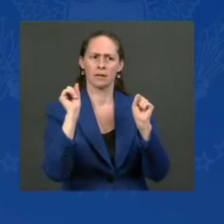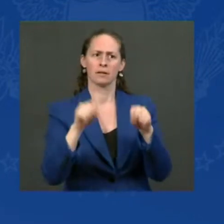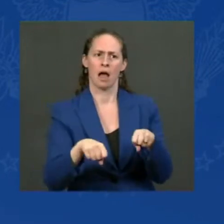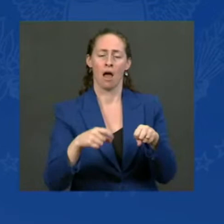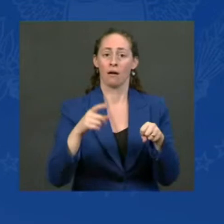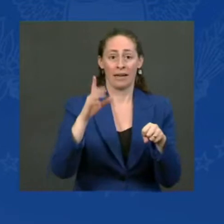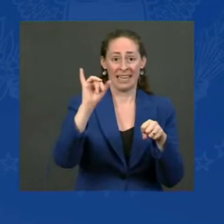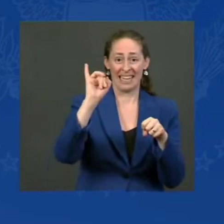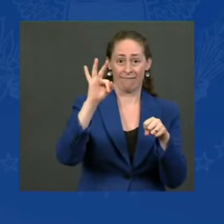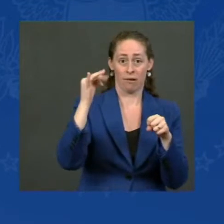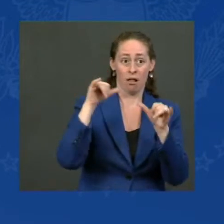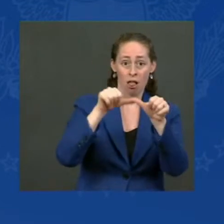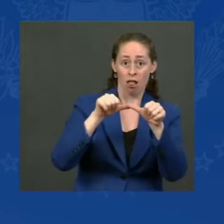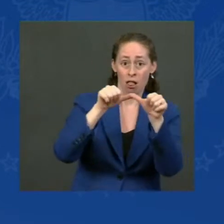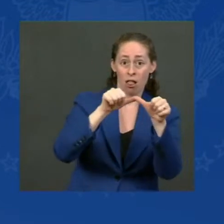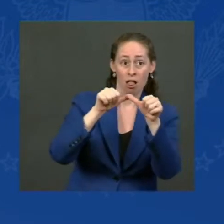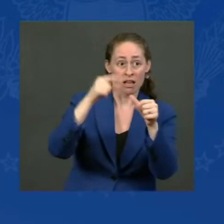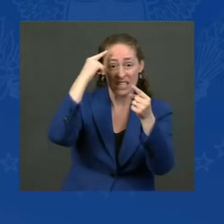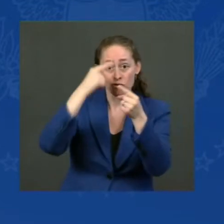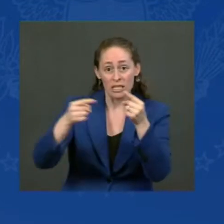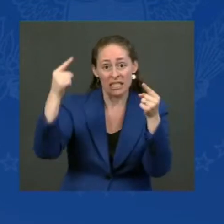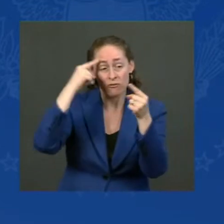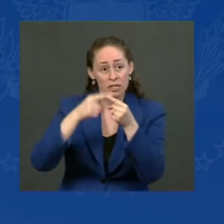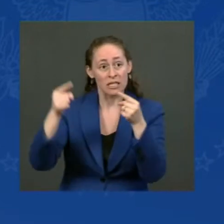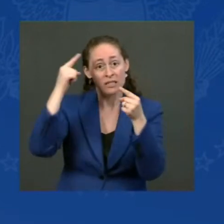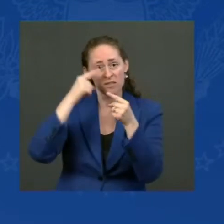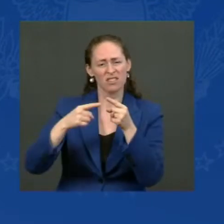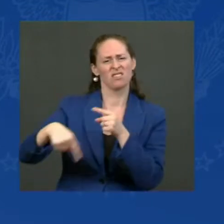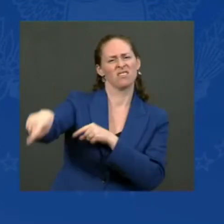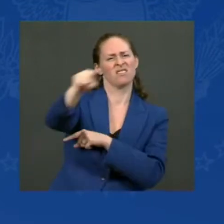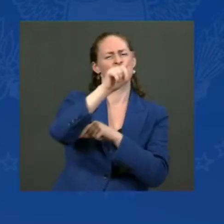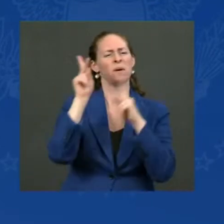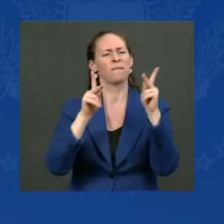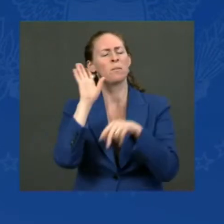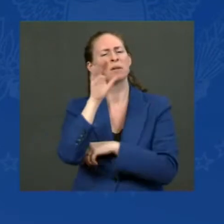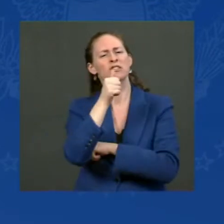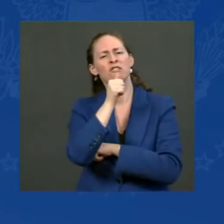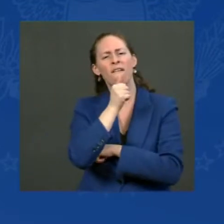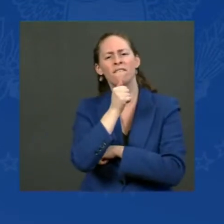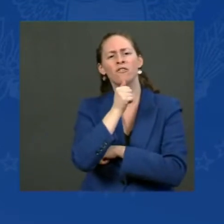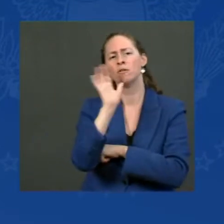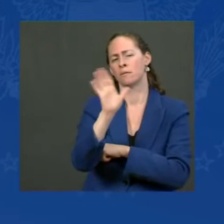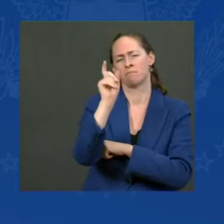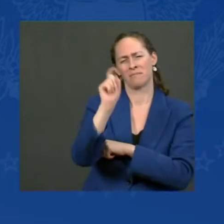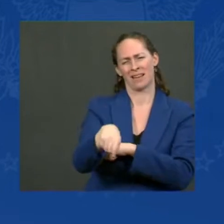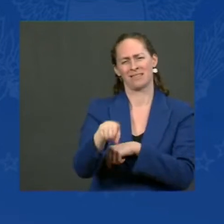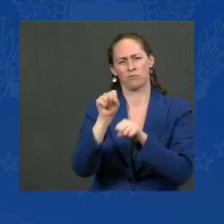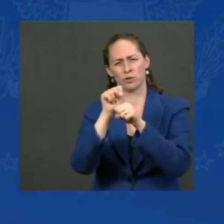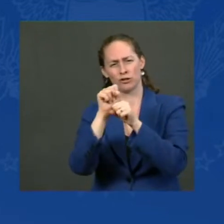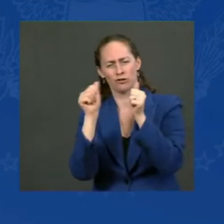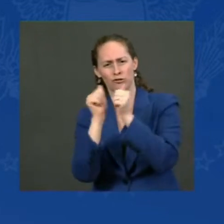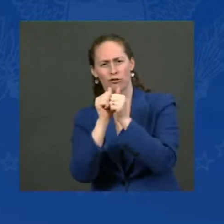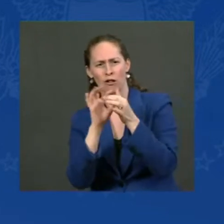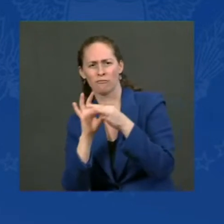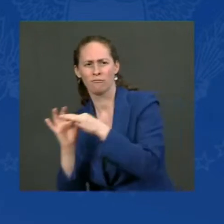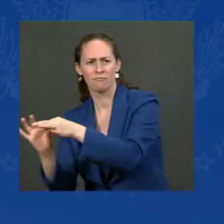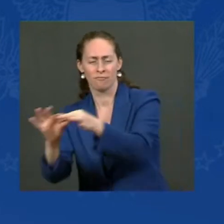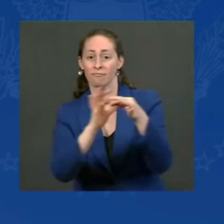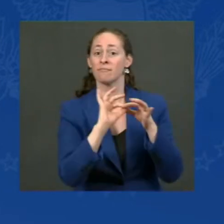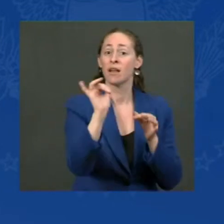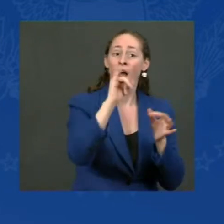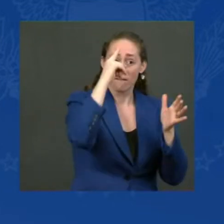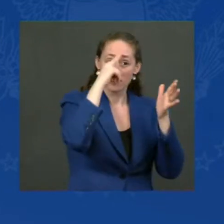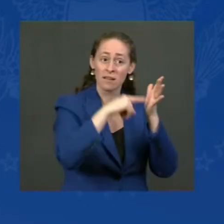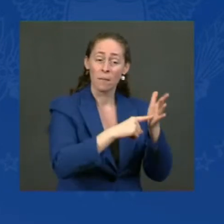of our failure if we do not come together to address the urgent threats like COVID-19 and climate